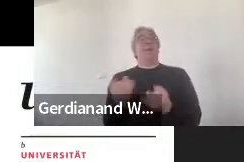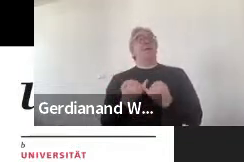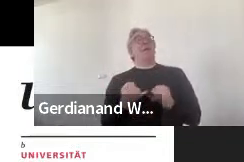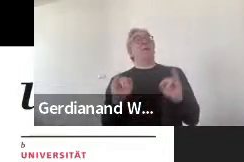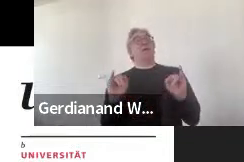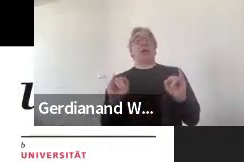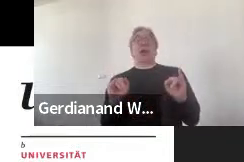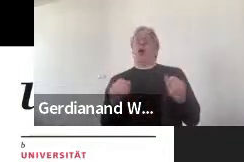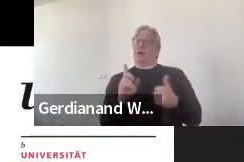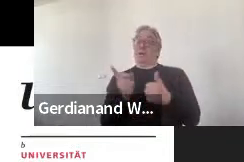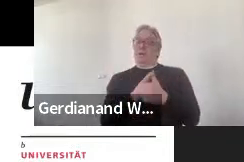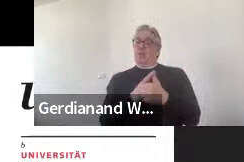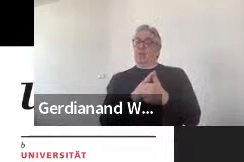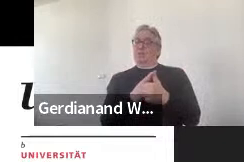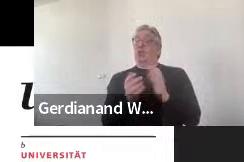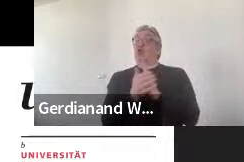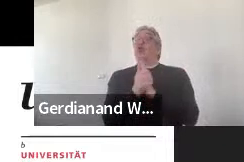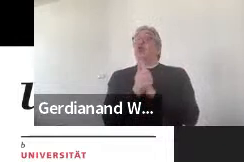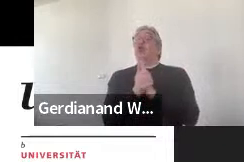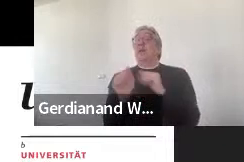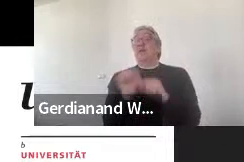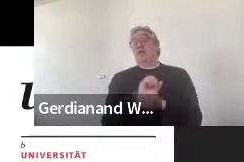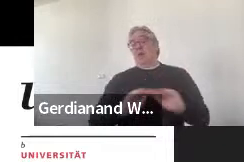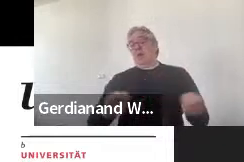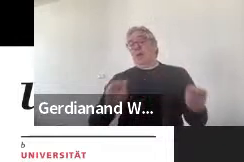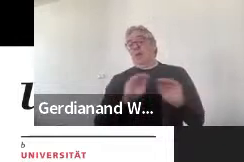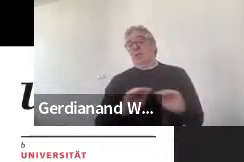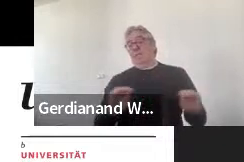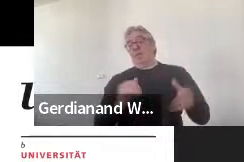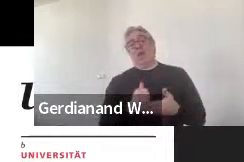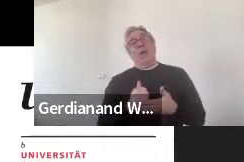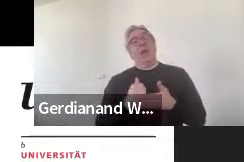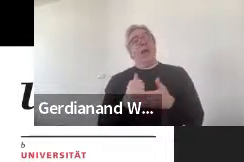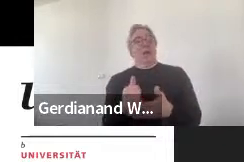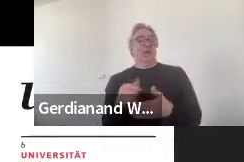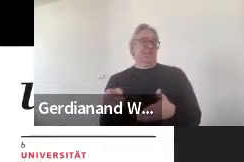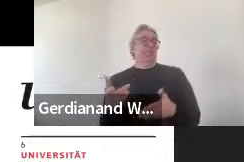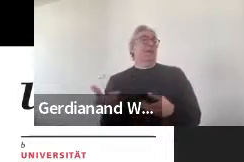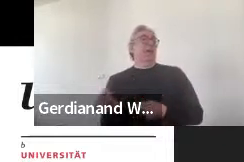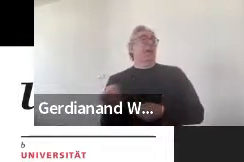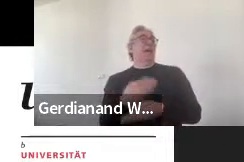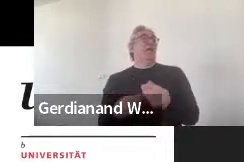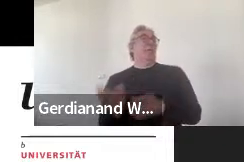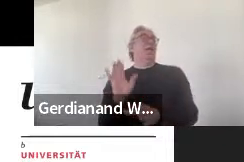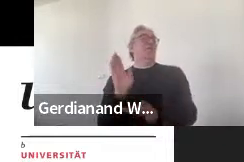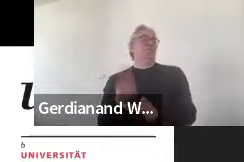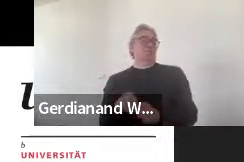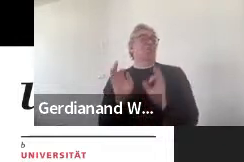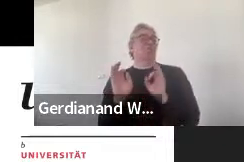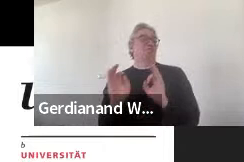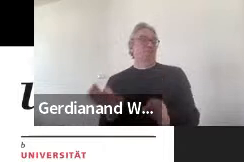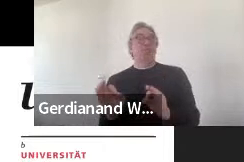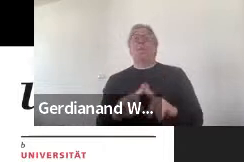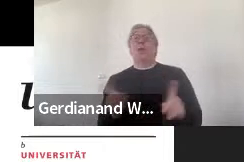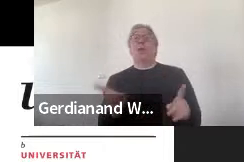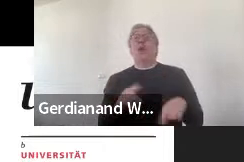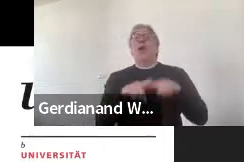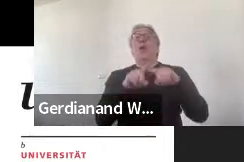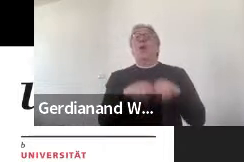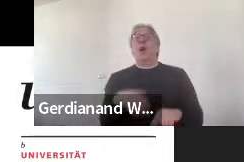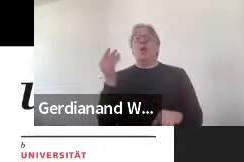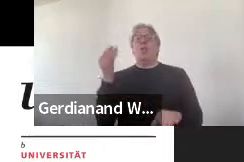skills training is an enabler to the economic inclusion, but it's related actually to financial